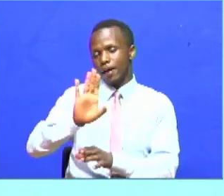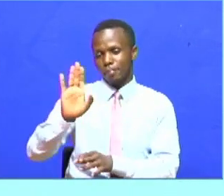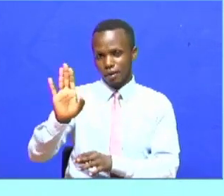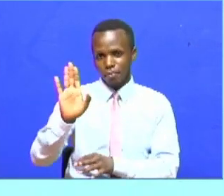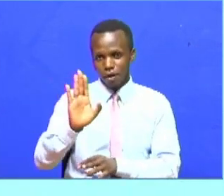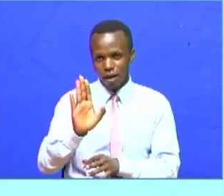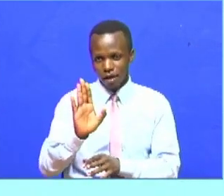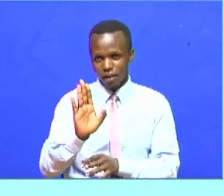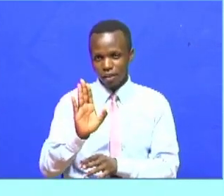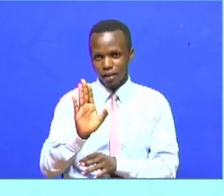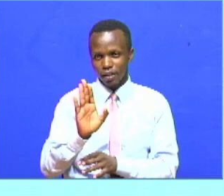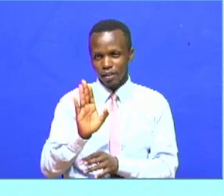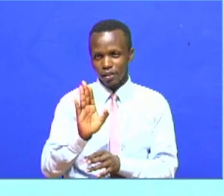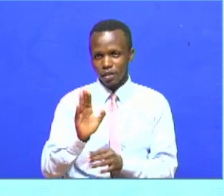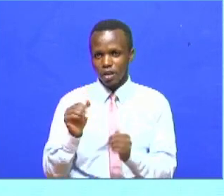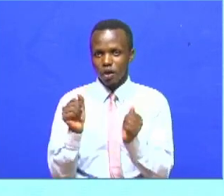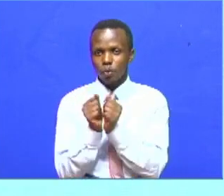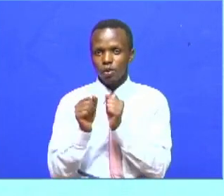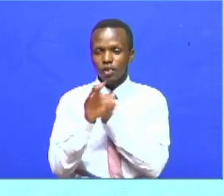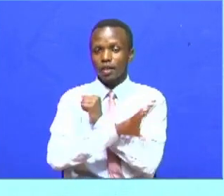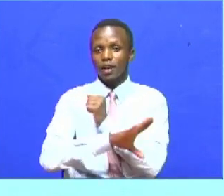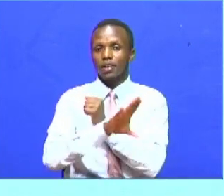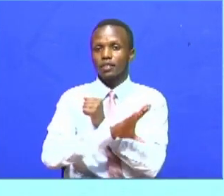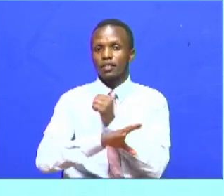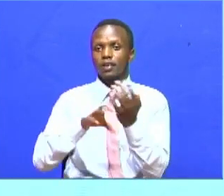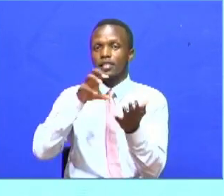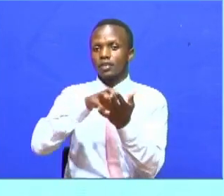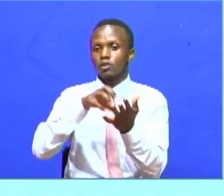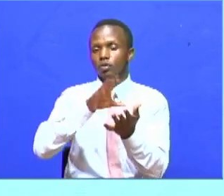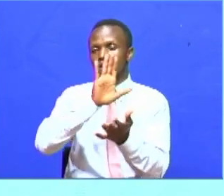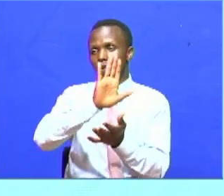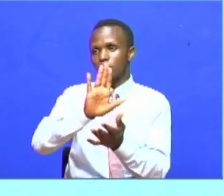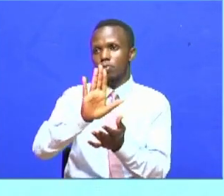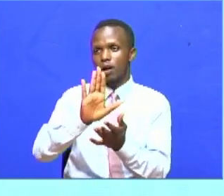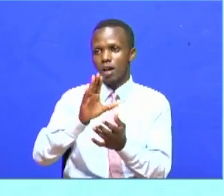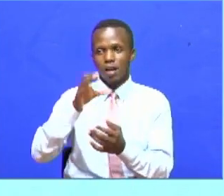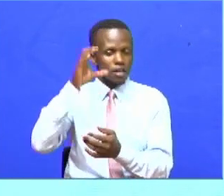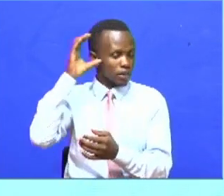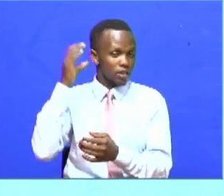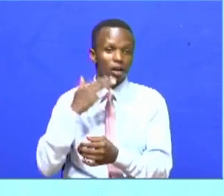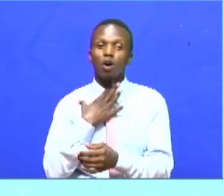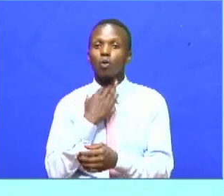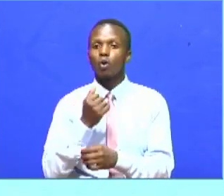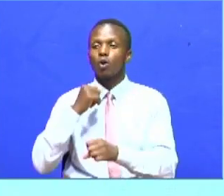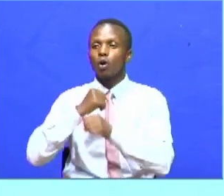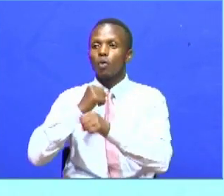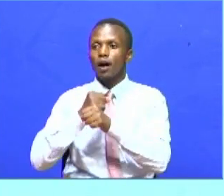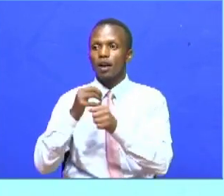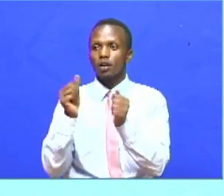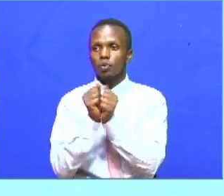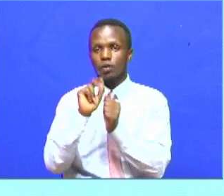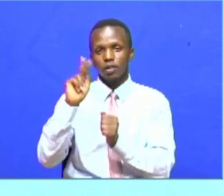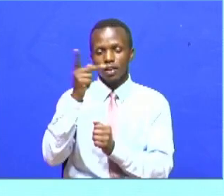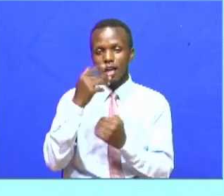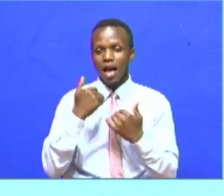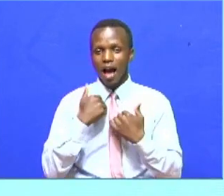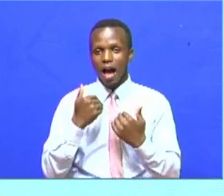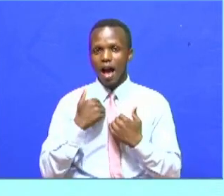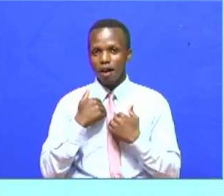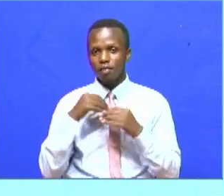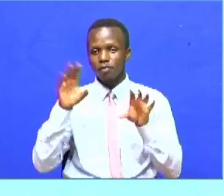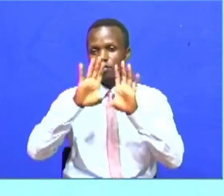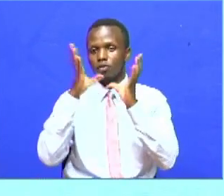in line with the country's actual situation. China stands ready to work with Kenya to put into action the Global